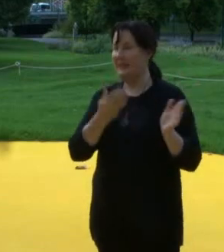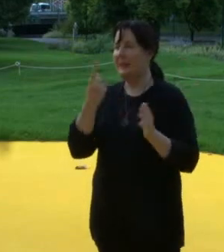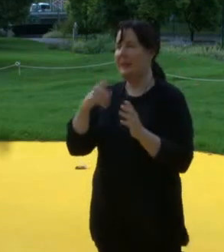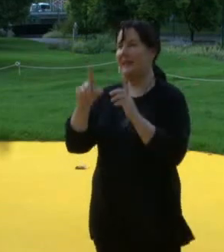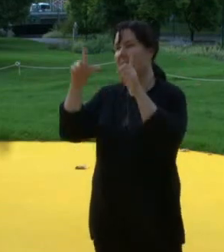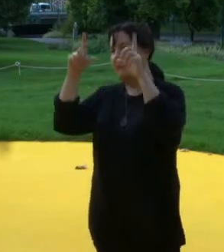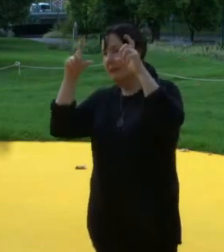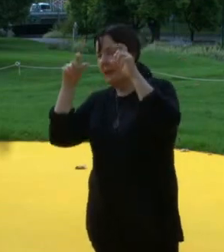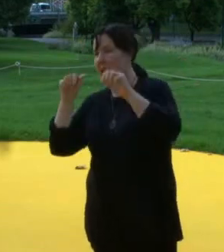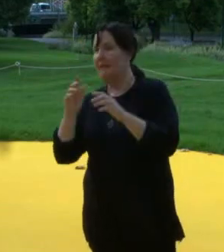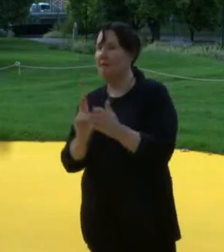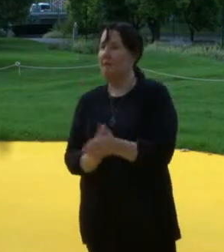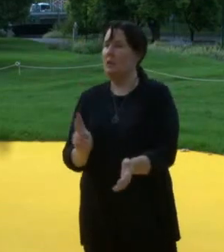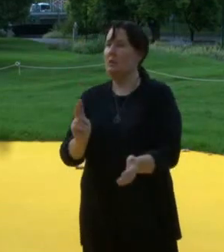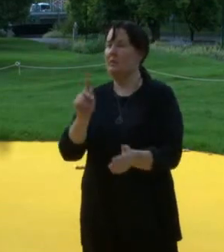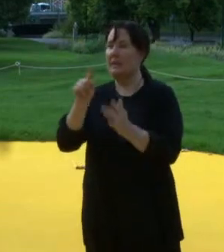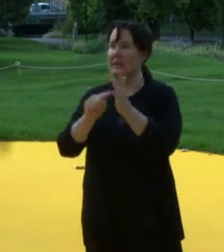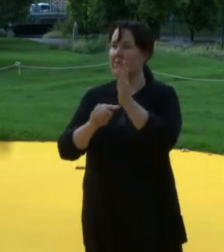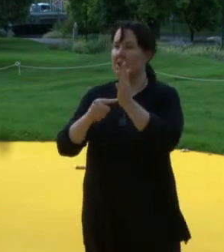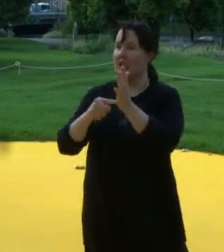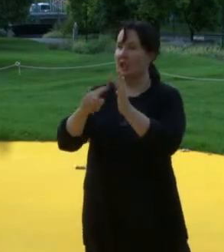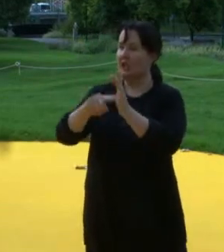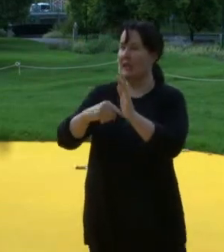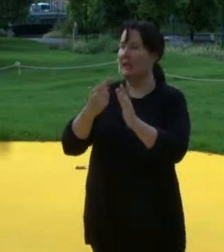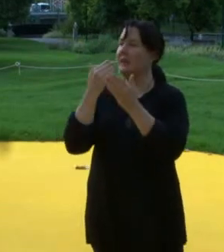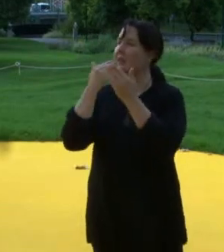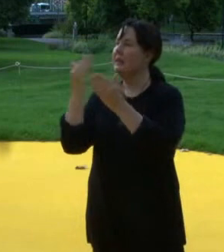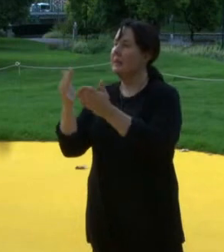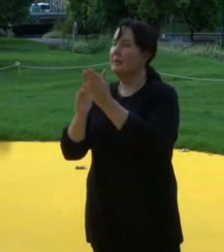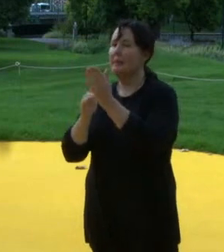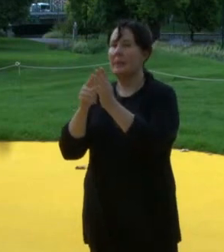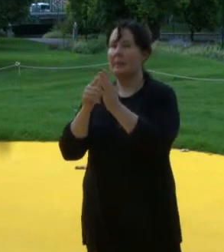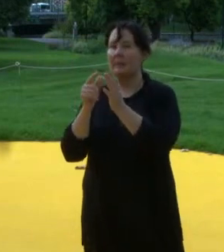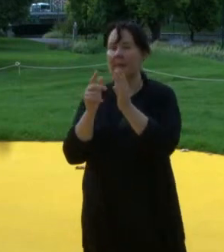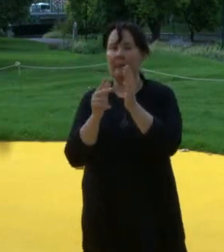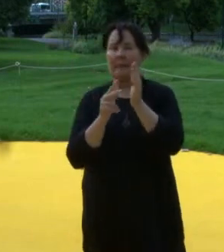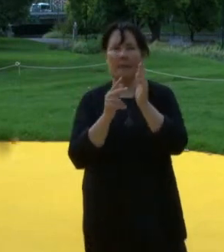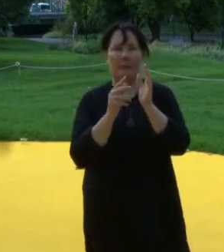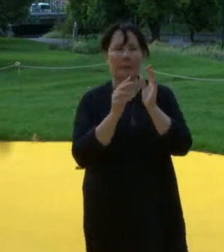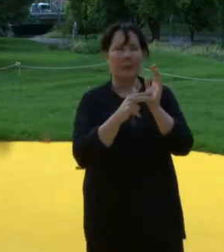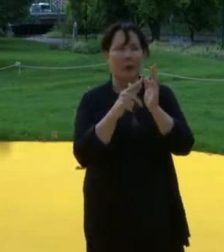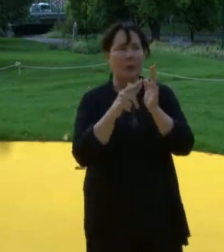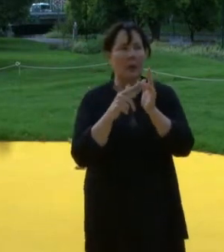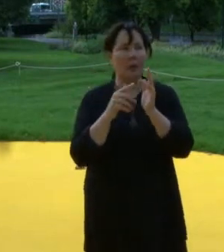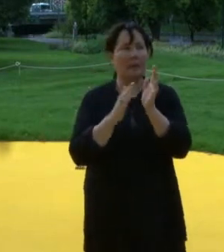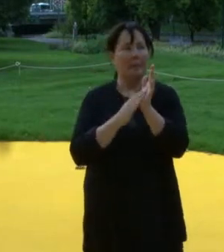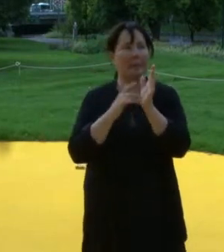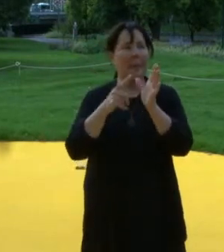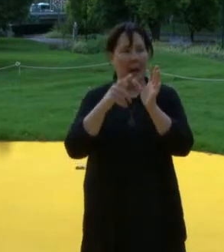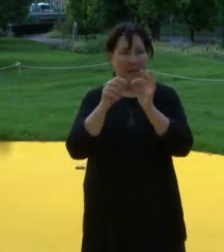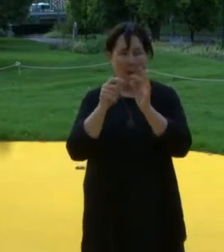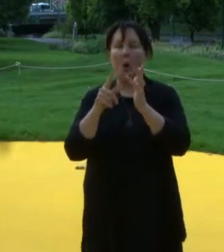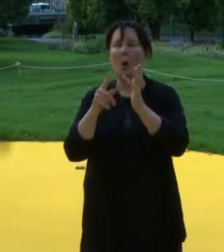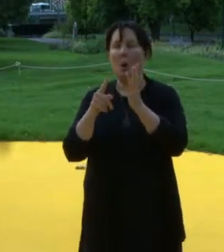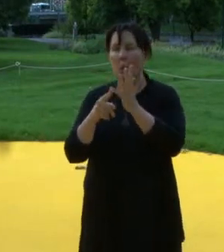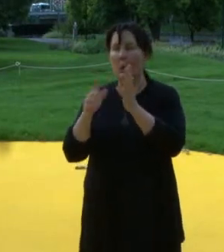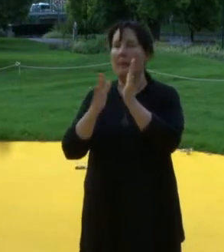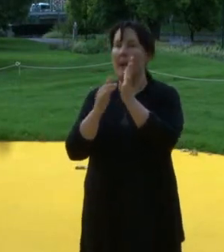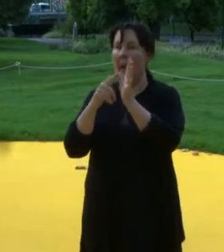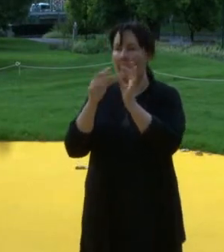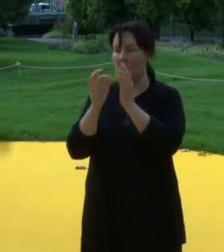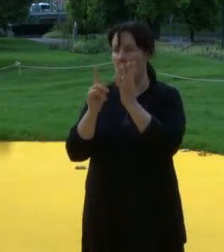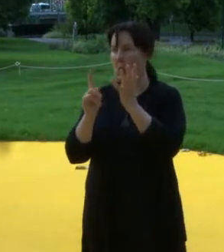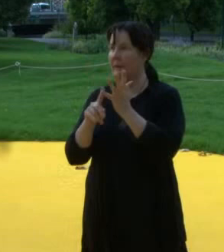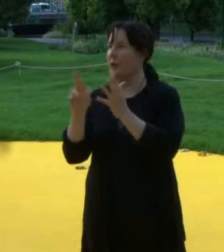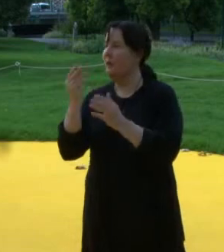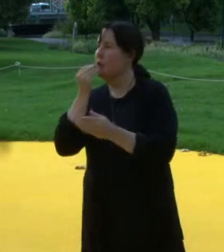Garvey. Thank you to Mabu for the food and the M Pavilion for serving the drinks, of course. And thank you again for all the wonderful work.